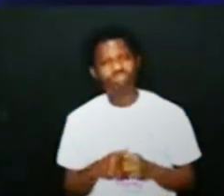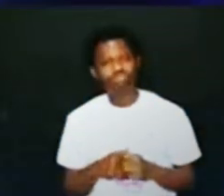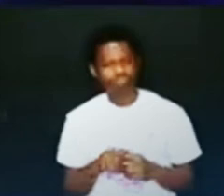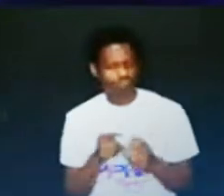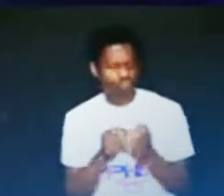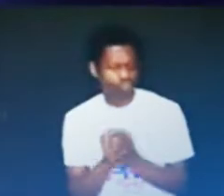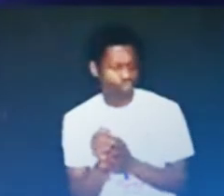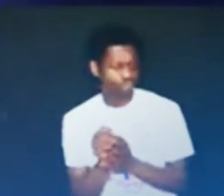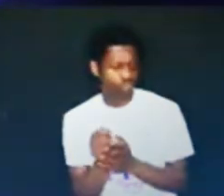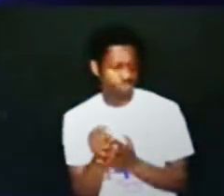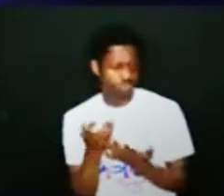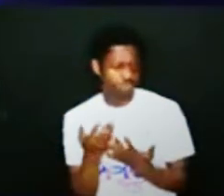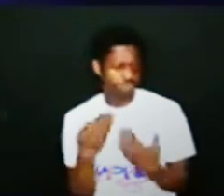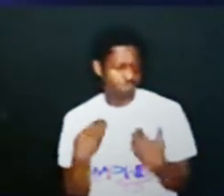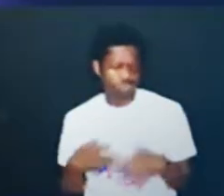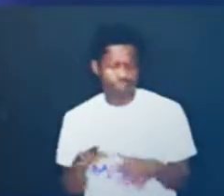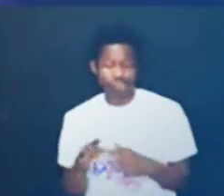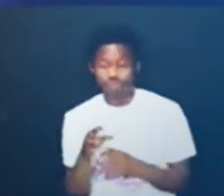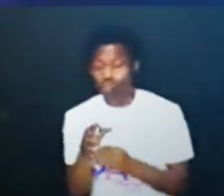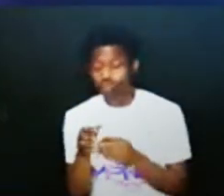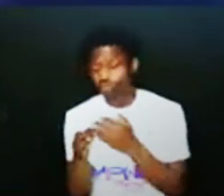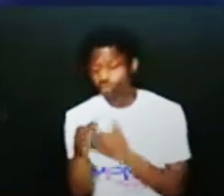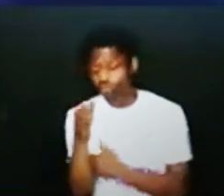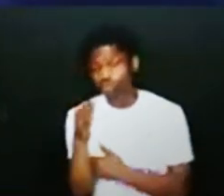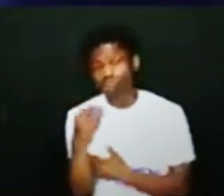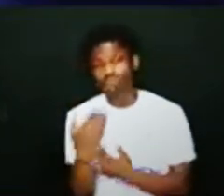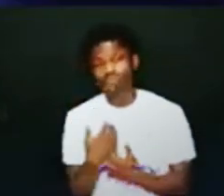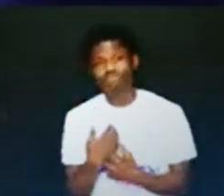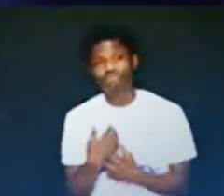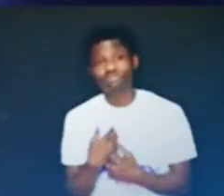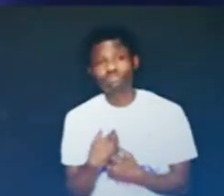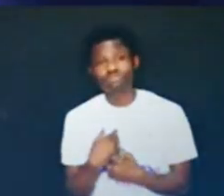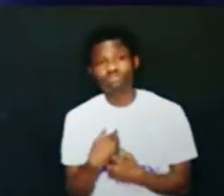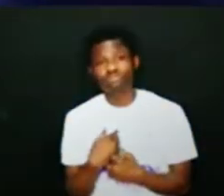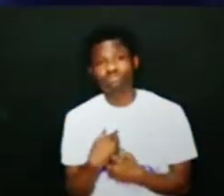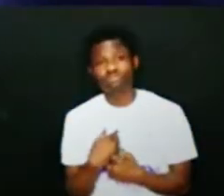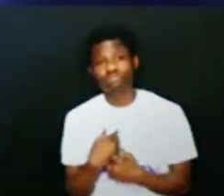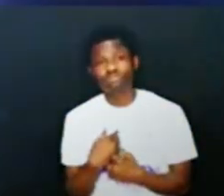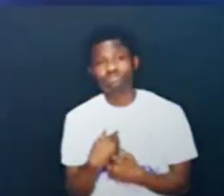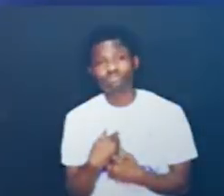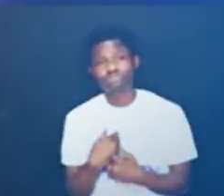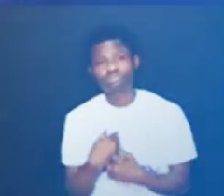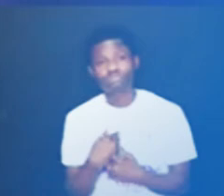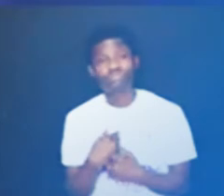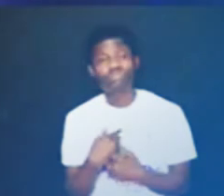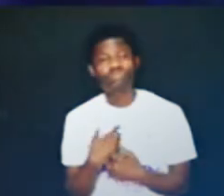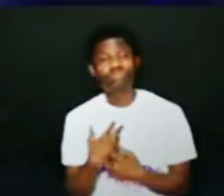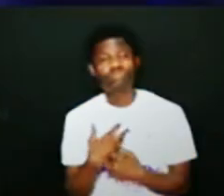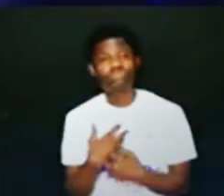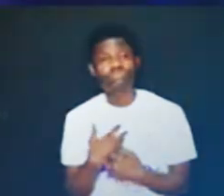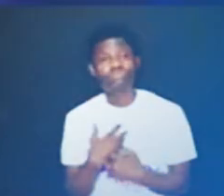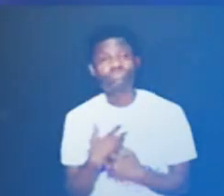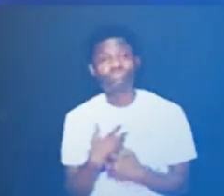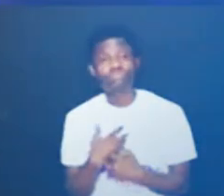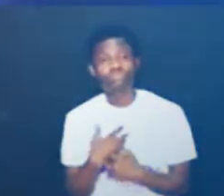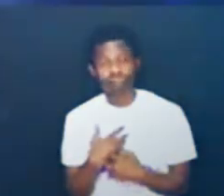biologically, God made sure that the tongue goes up to